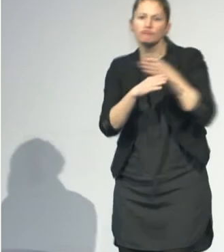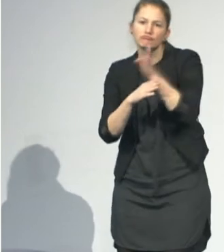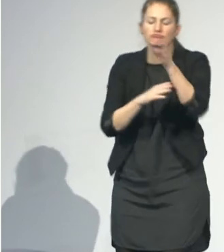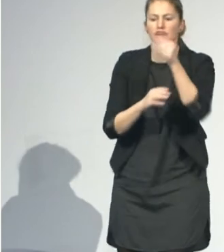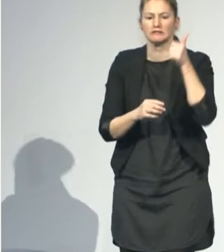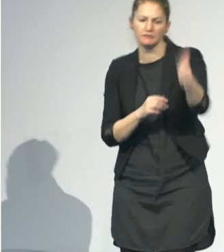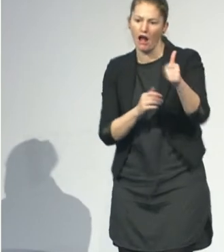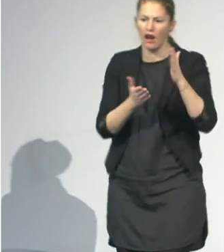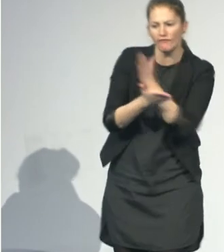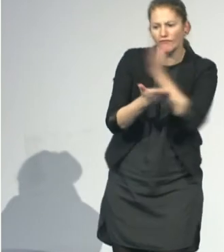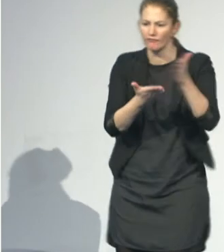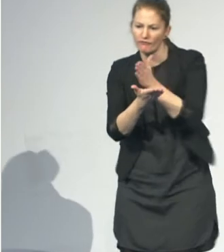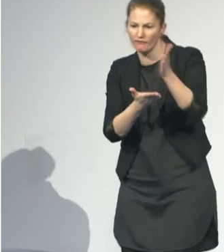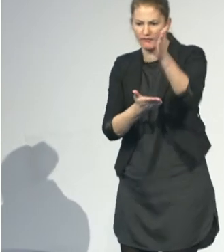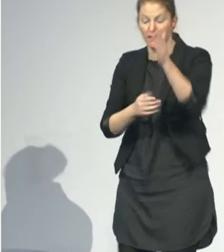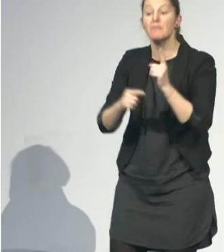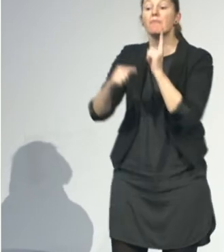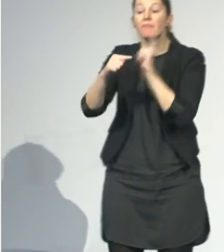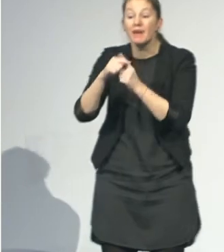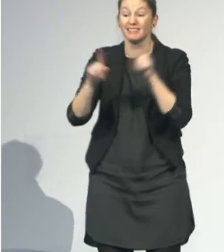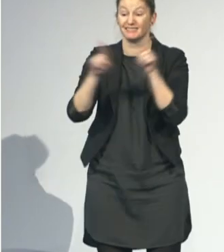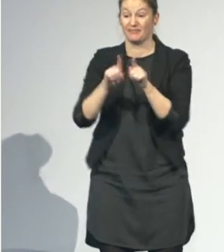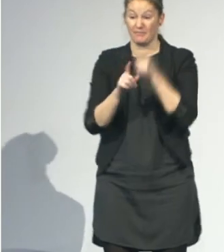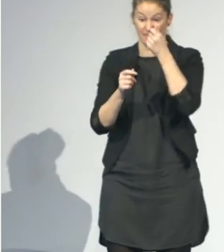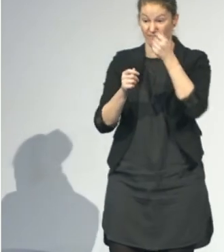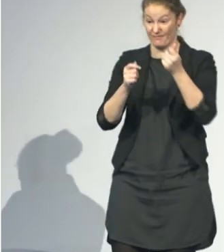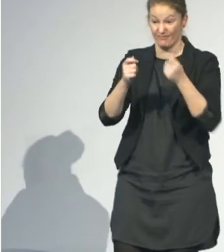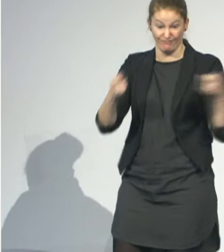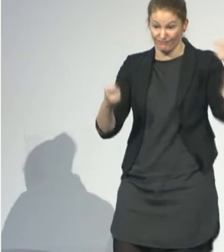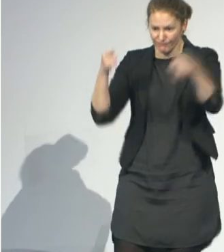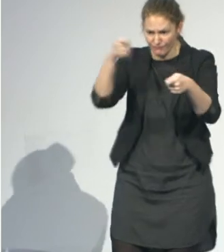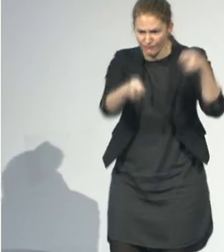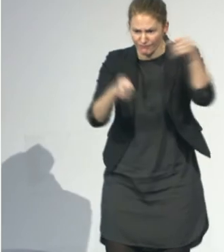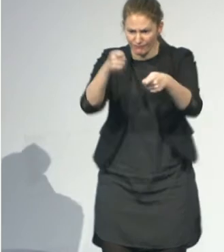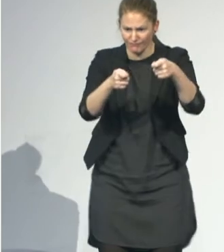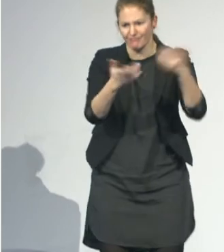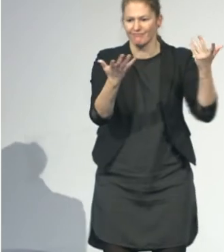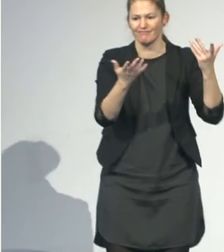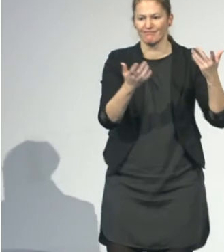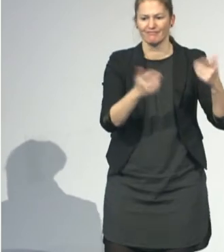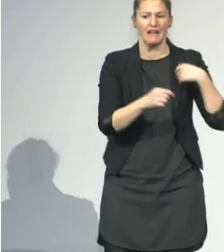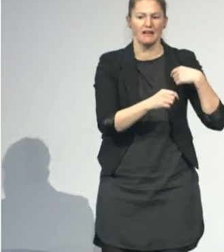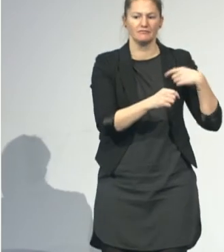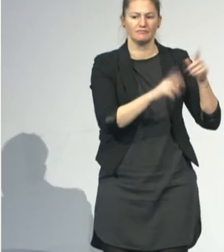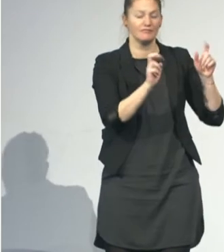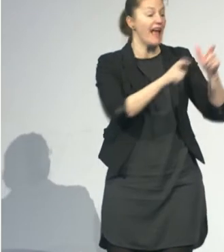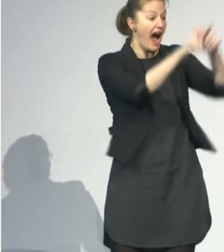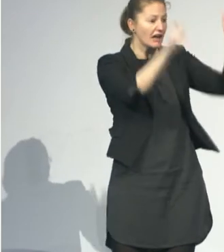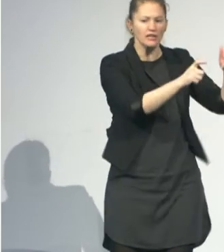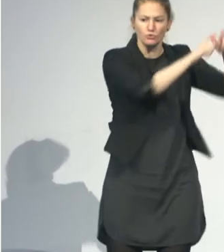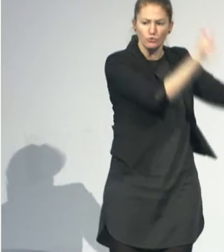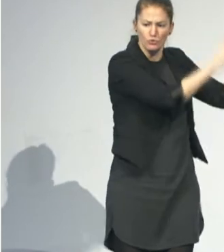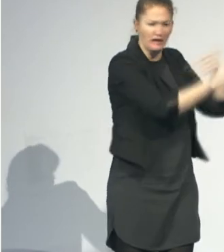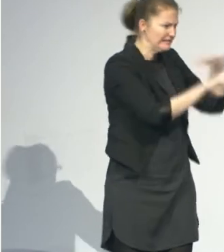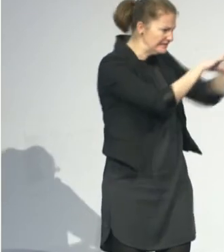agency so they can customize service. I brought brochures with me so that I can save you the details, and I'll leave them on the tables